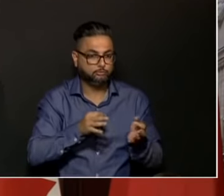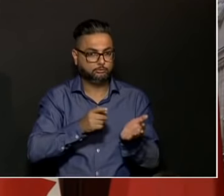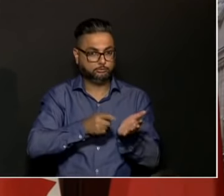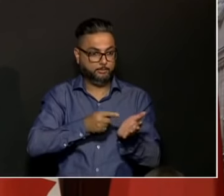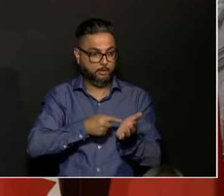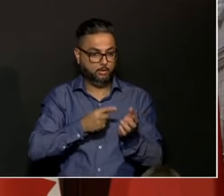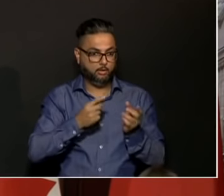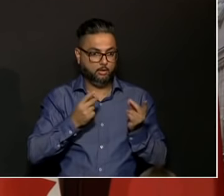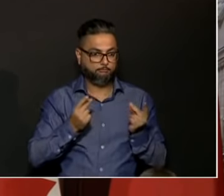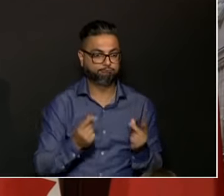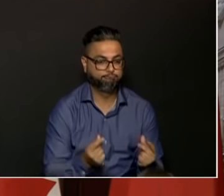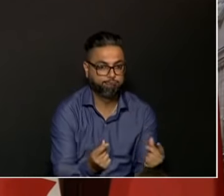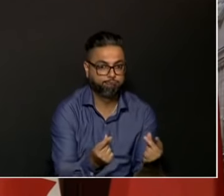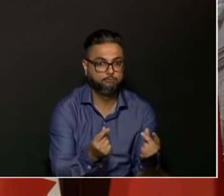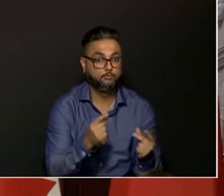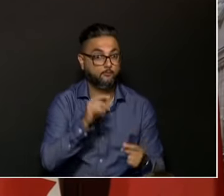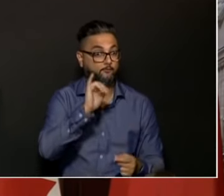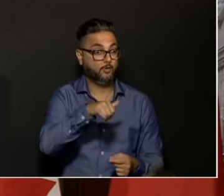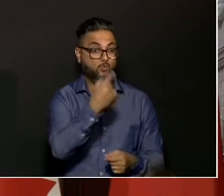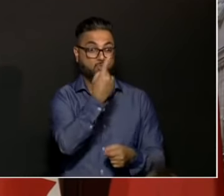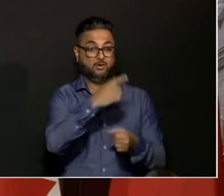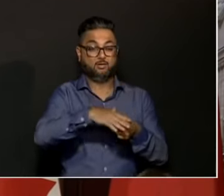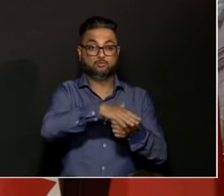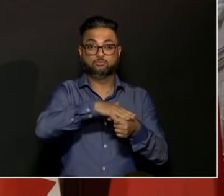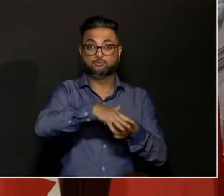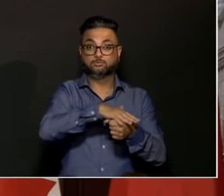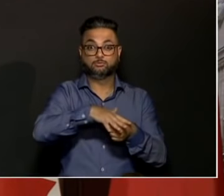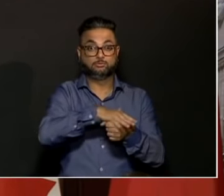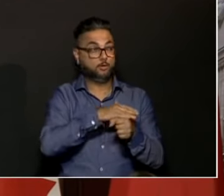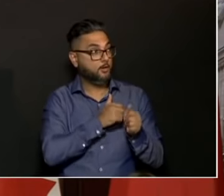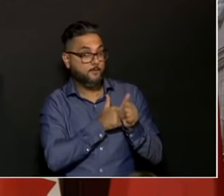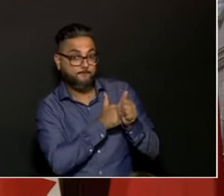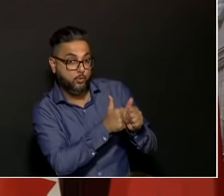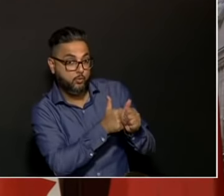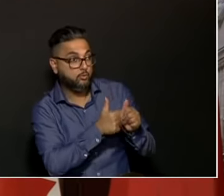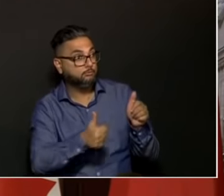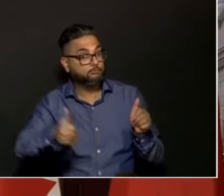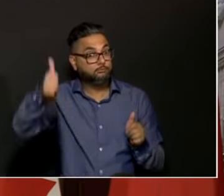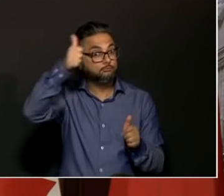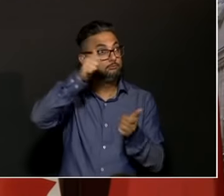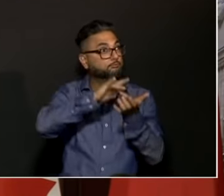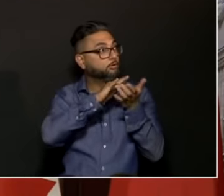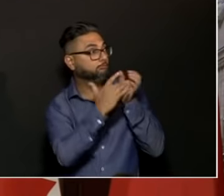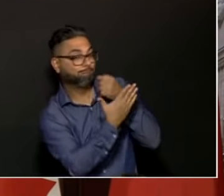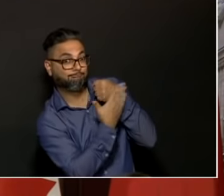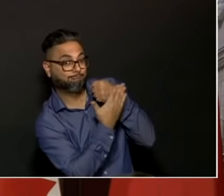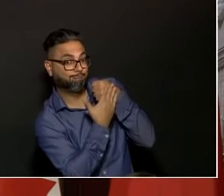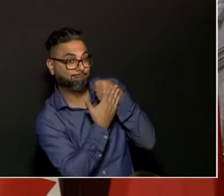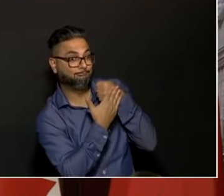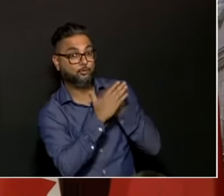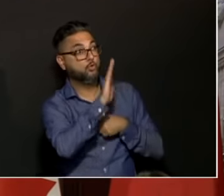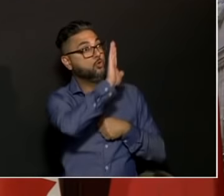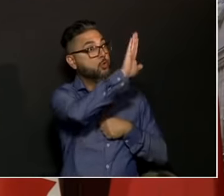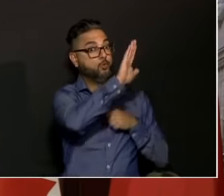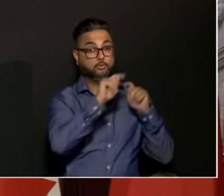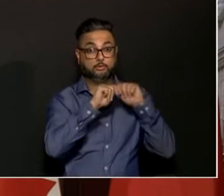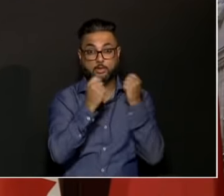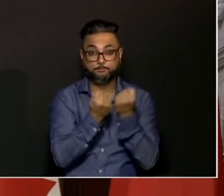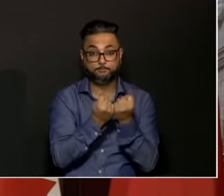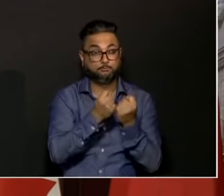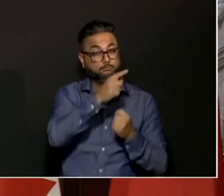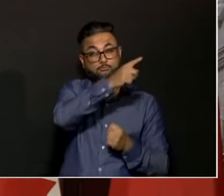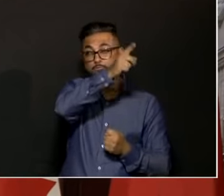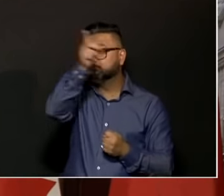that's one of the areas that we took advice from the chief medical officer of health and their team. And these folks are